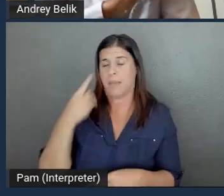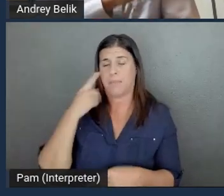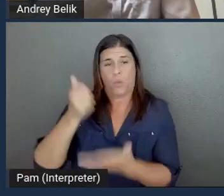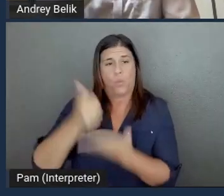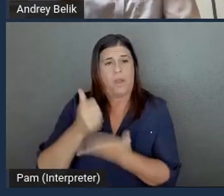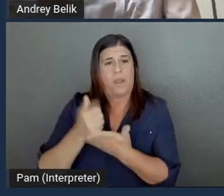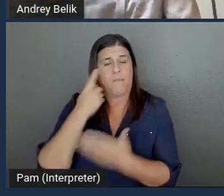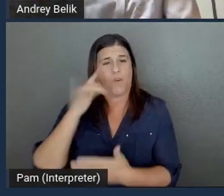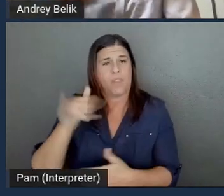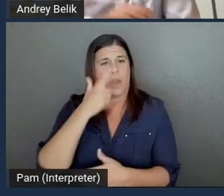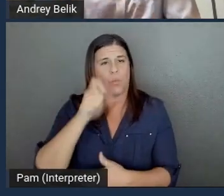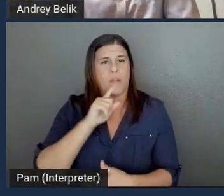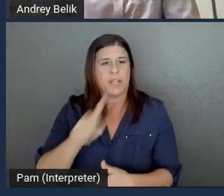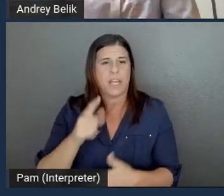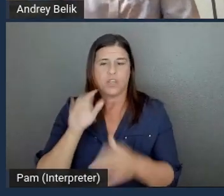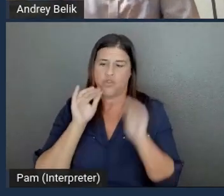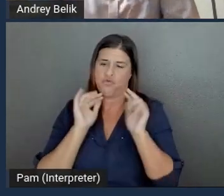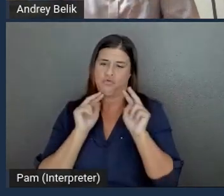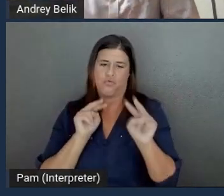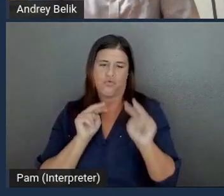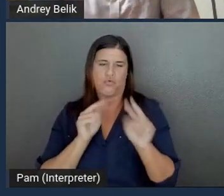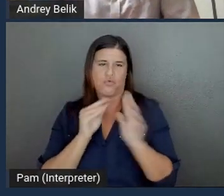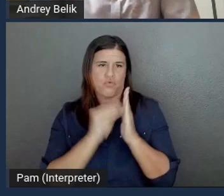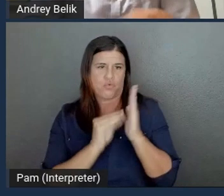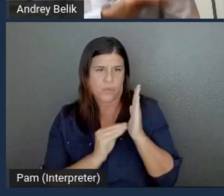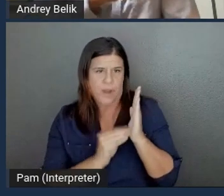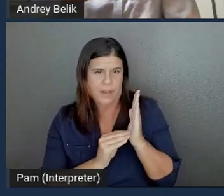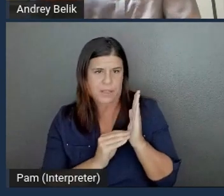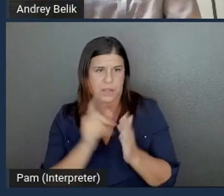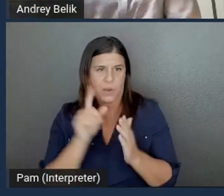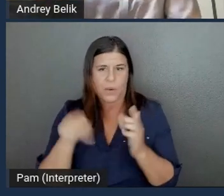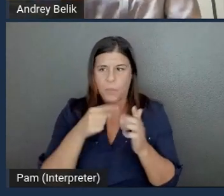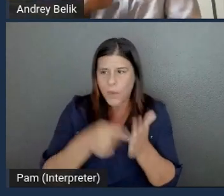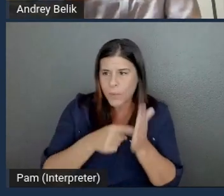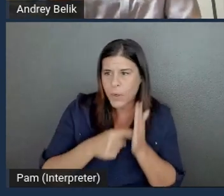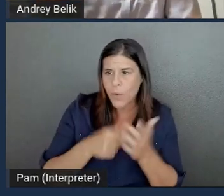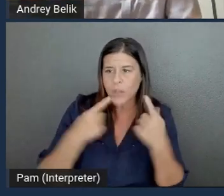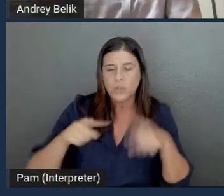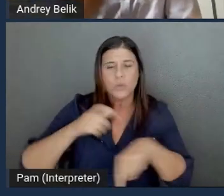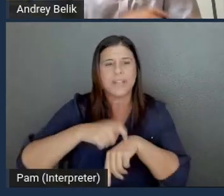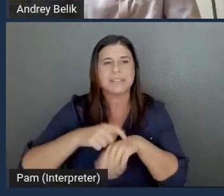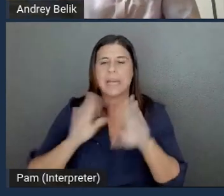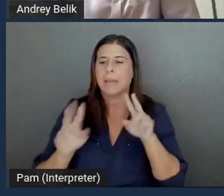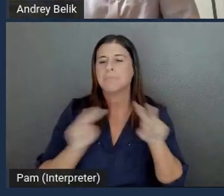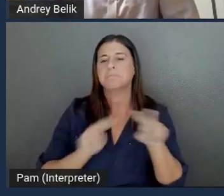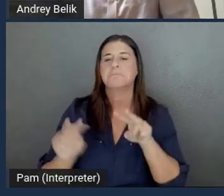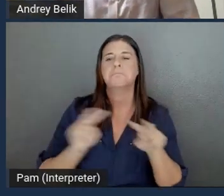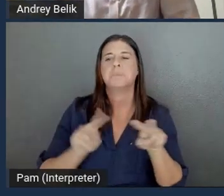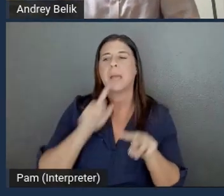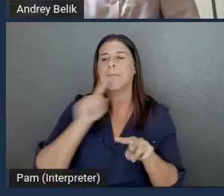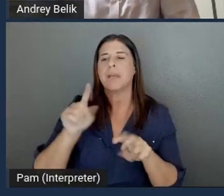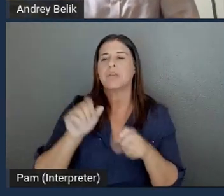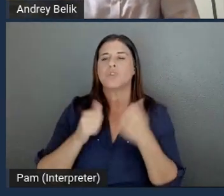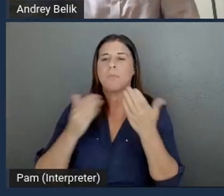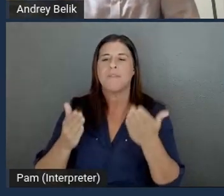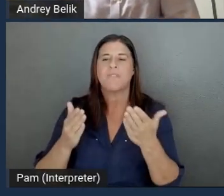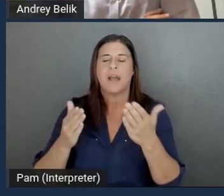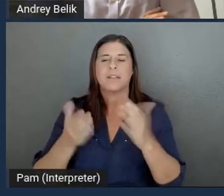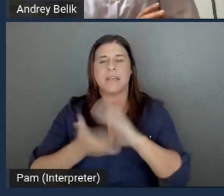Is just track that performance requirements kind of over time and ensure that the ElastiCache